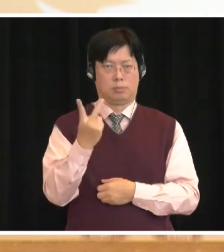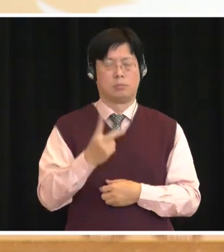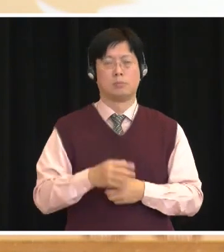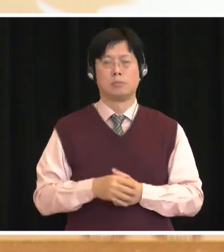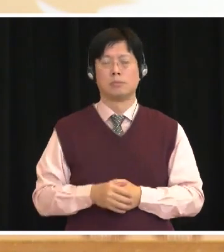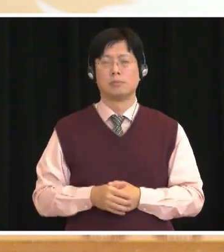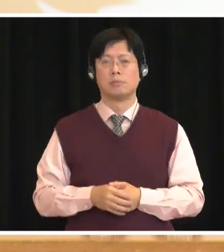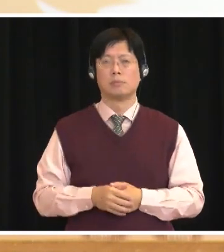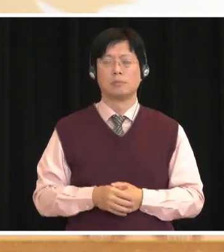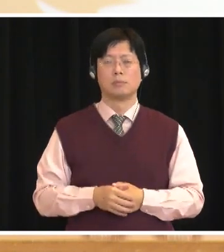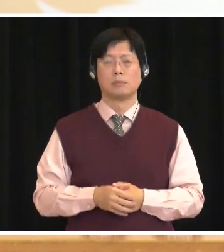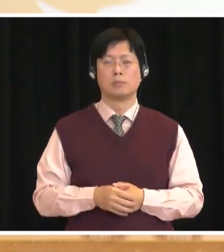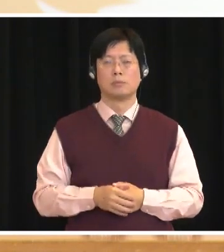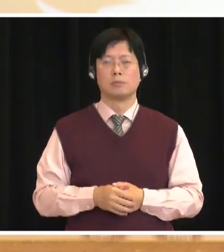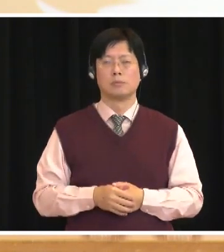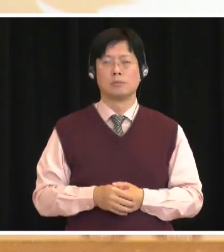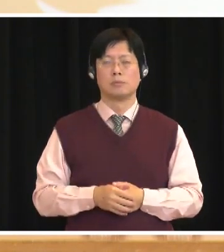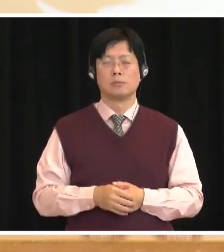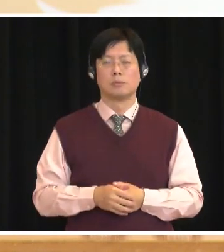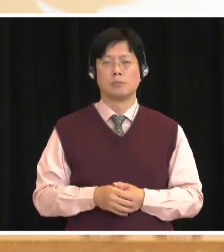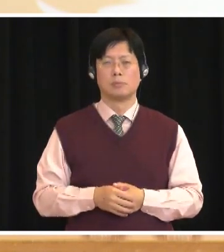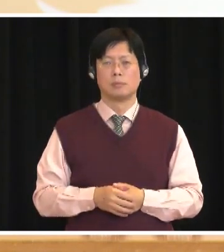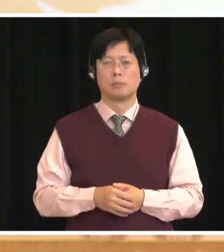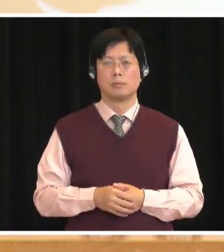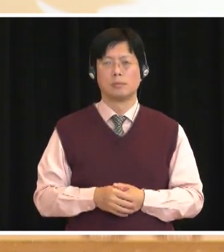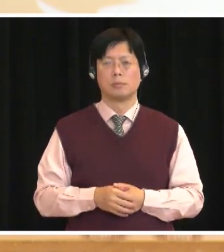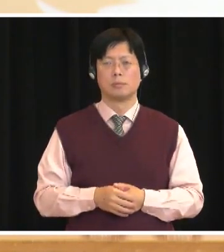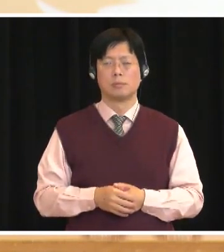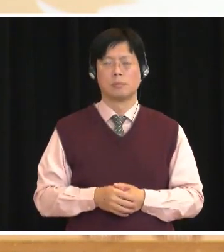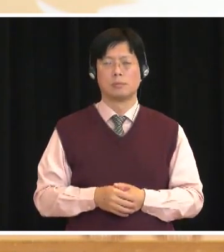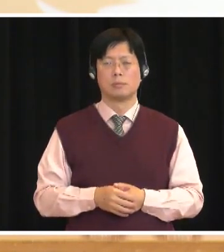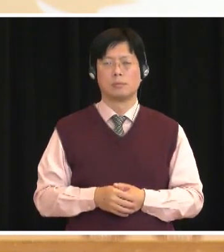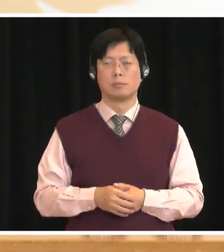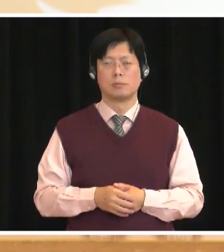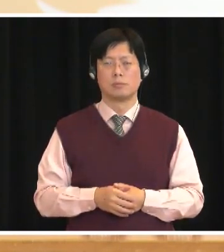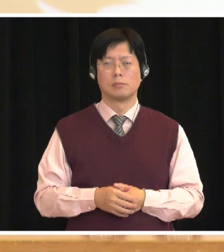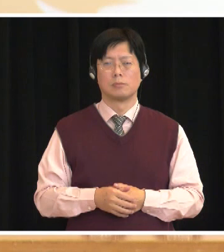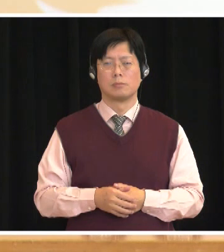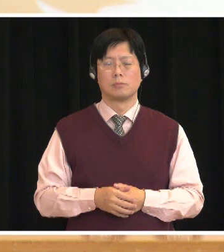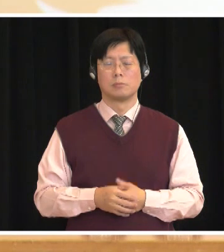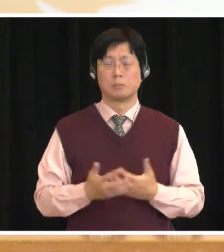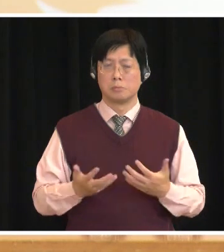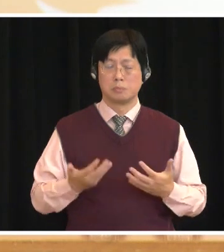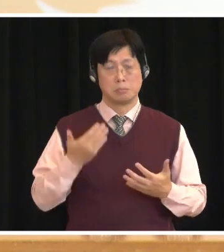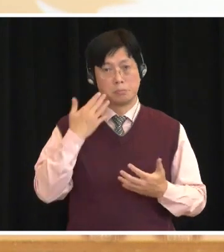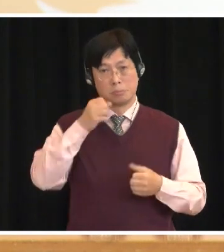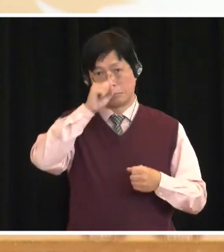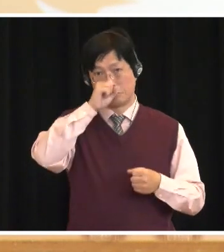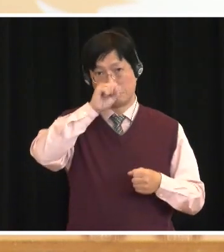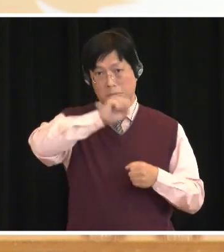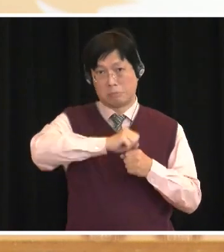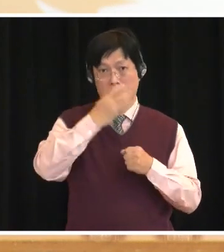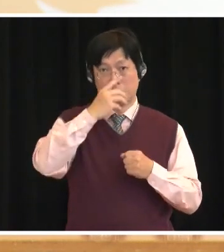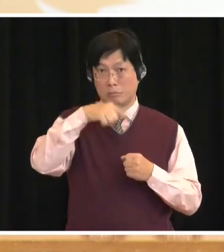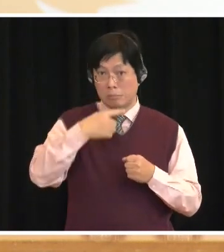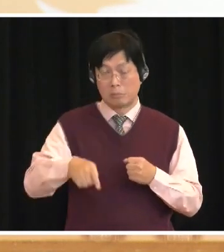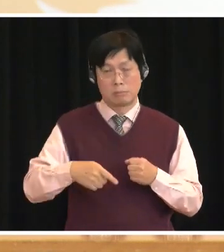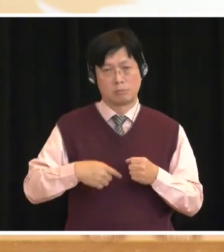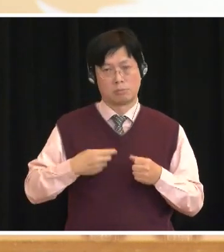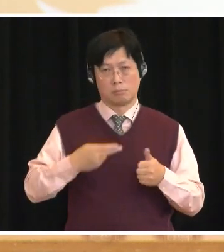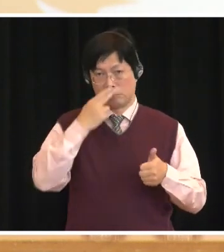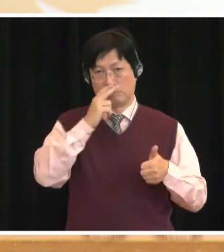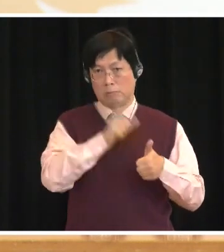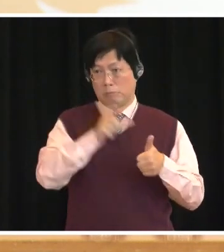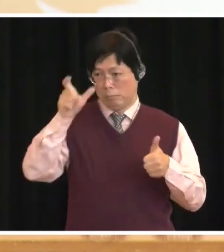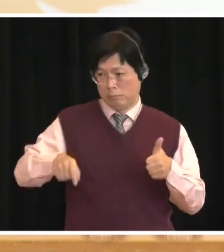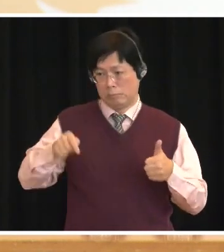where the perpetrator is the key person. He is accused of and is